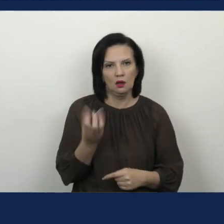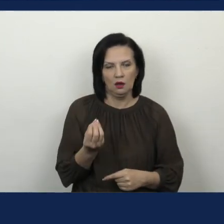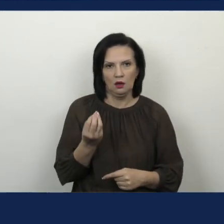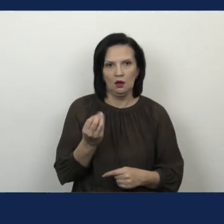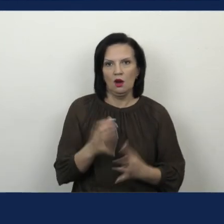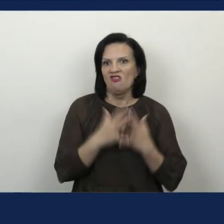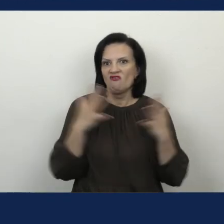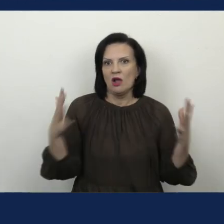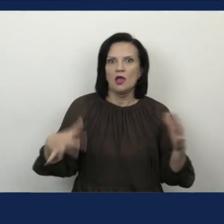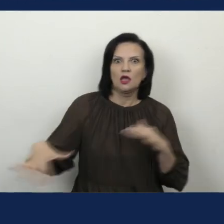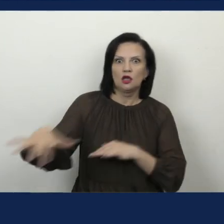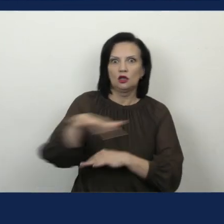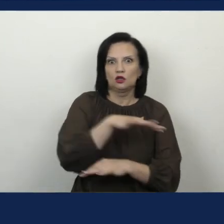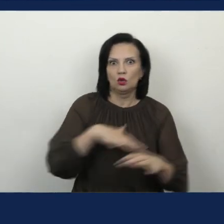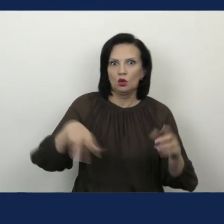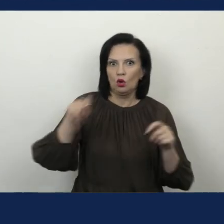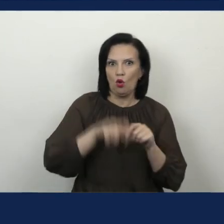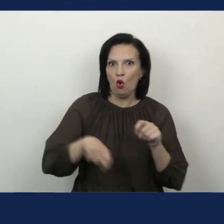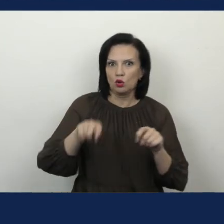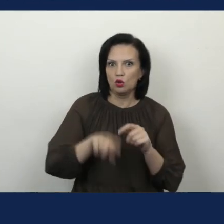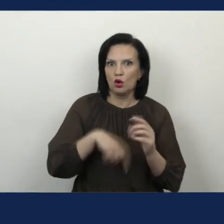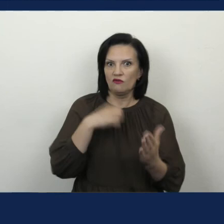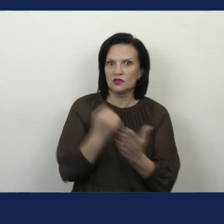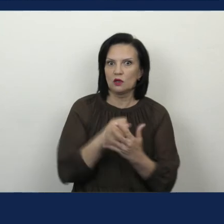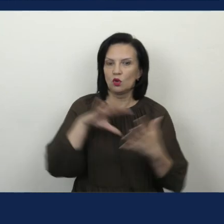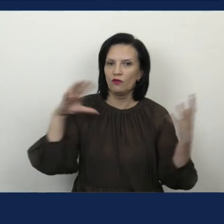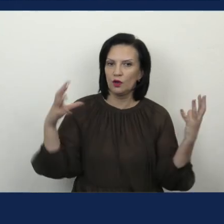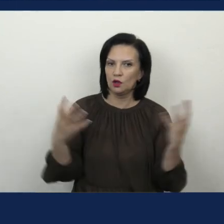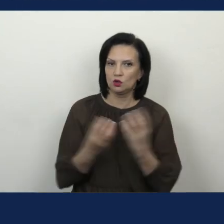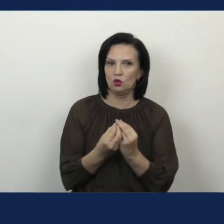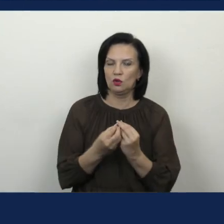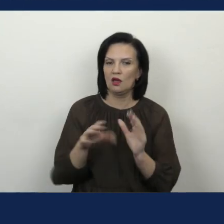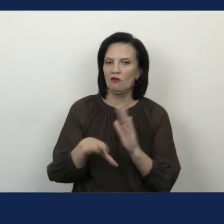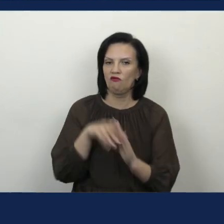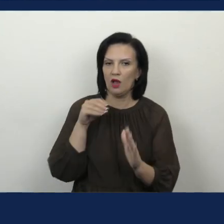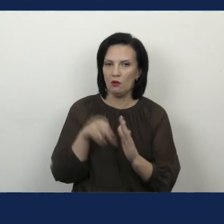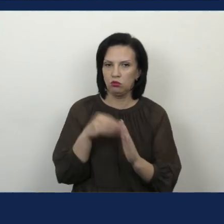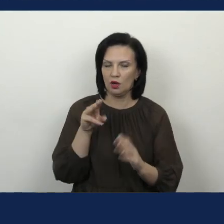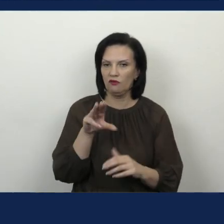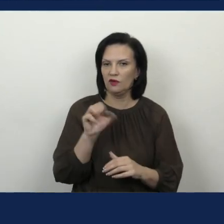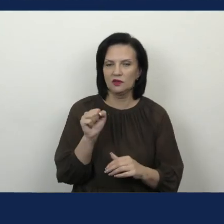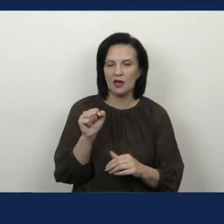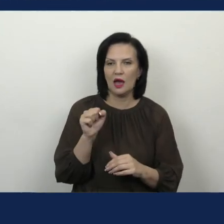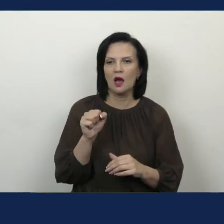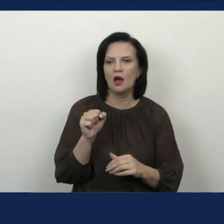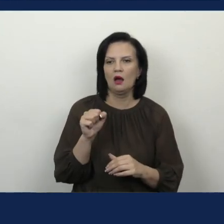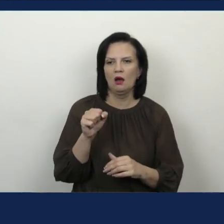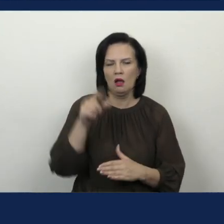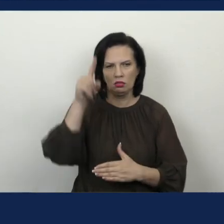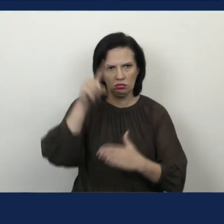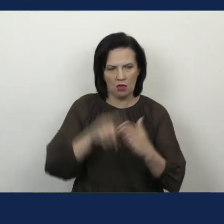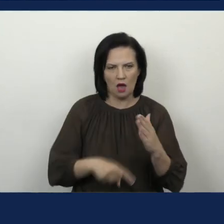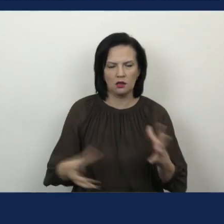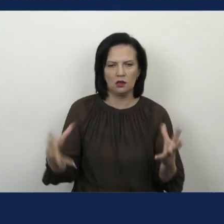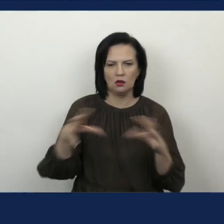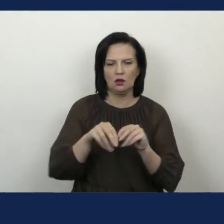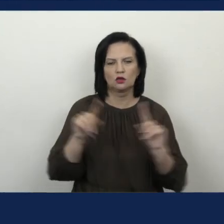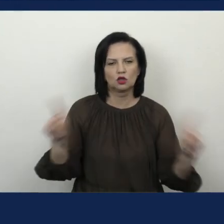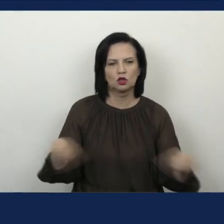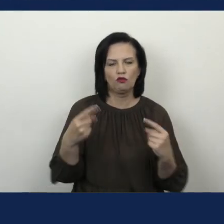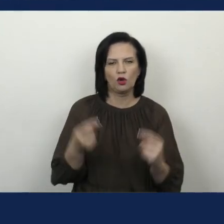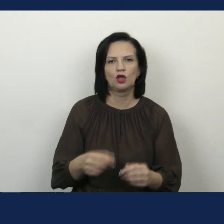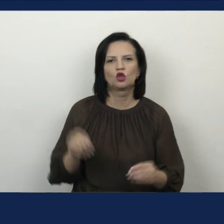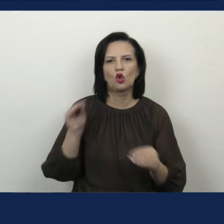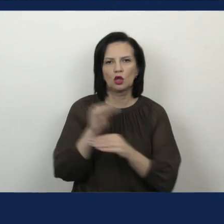cases. Besides, public control and public oversight over the election results and the media